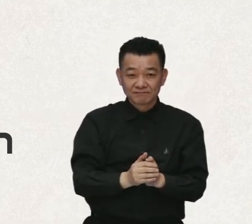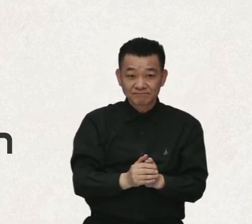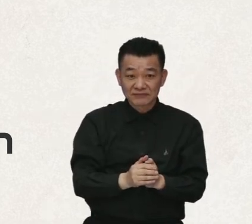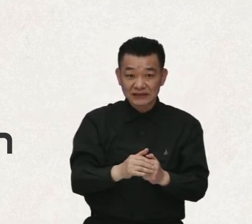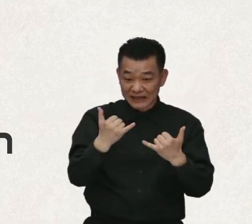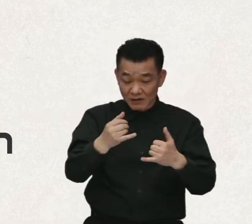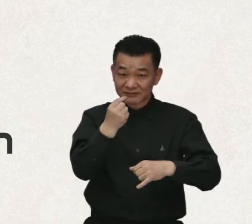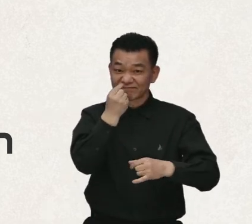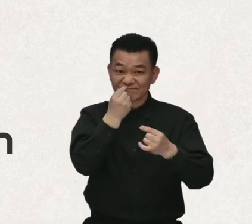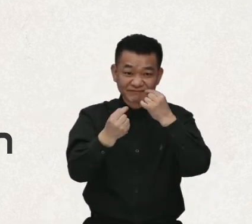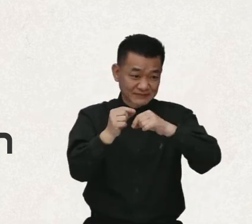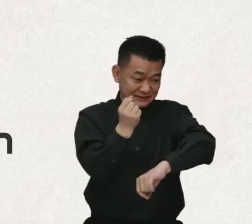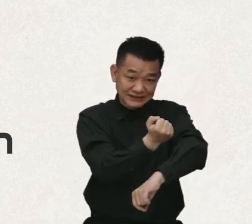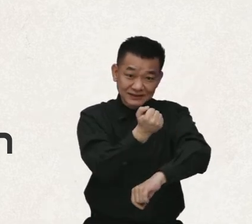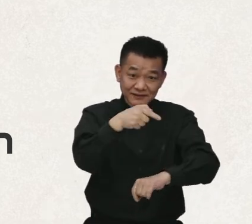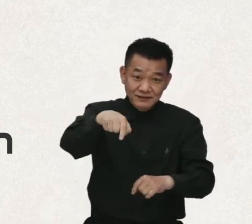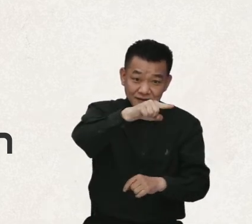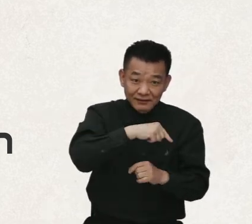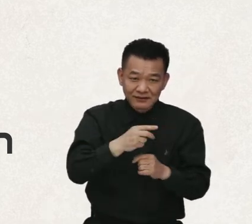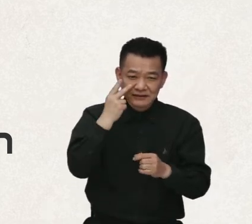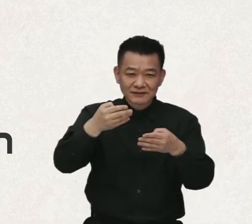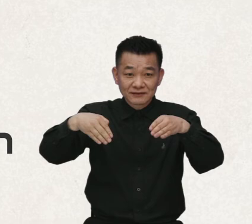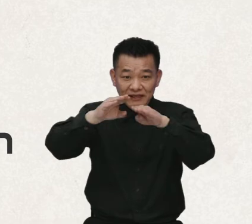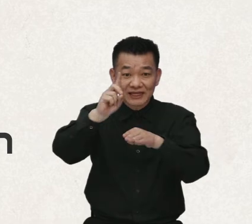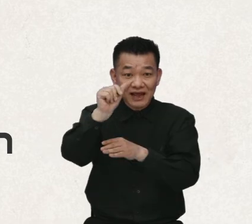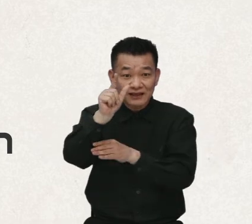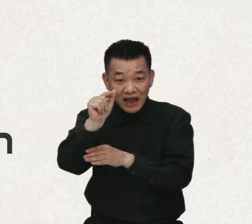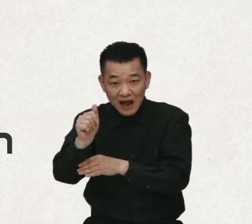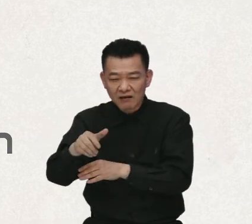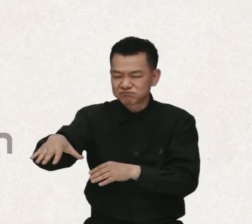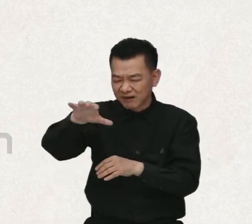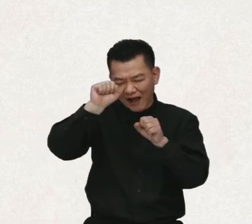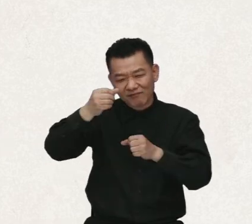and the location of testing centers and treatment facilities.